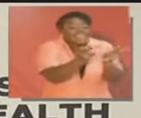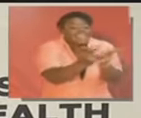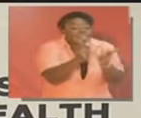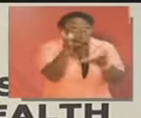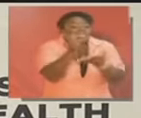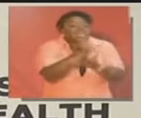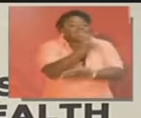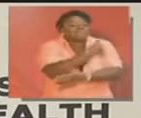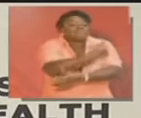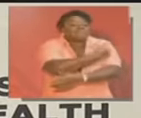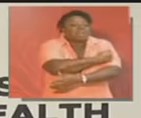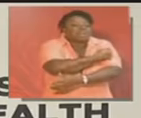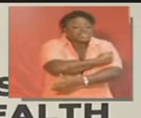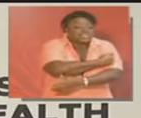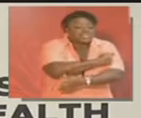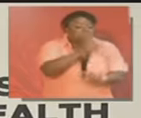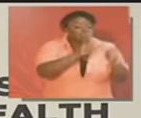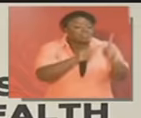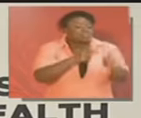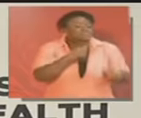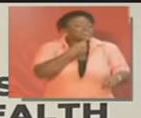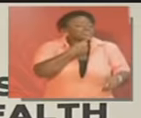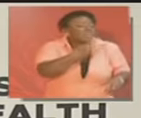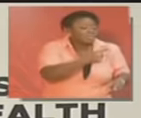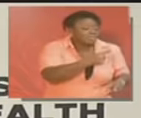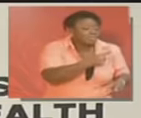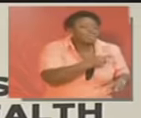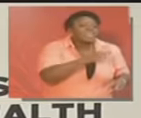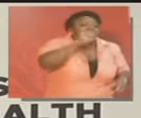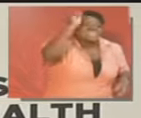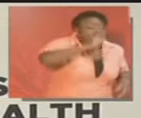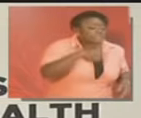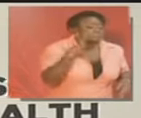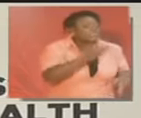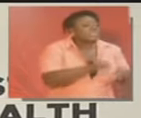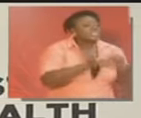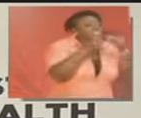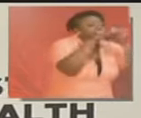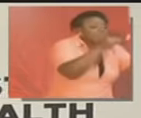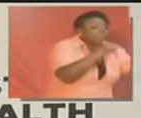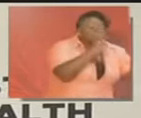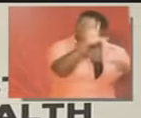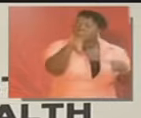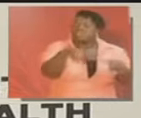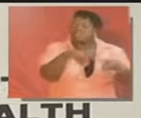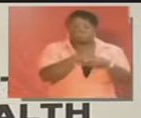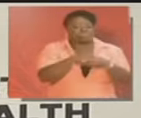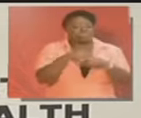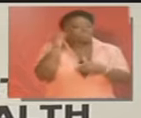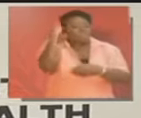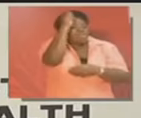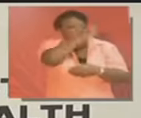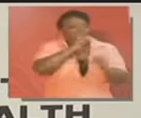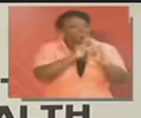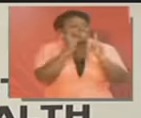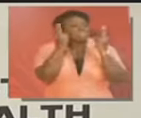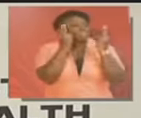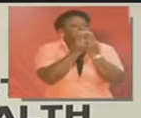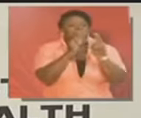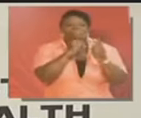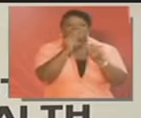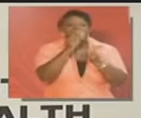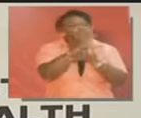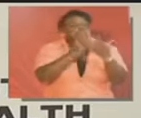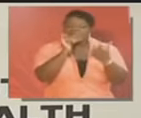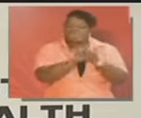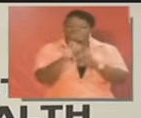as confirmed and incoming, did not include the batch from the African Union, so that doesn't affect our supply given the information that we